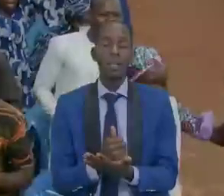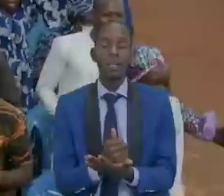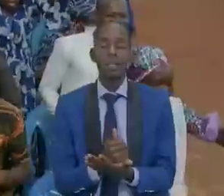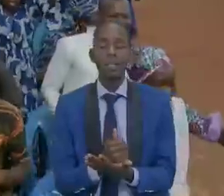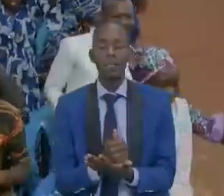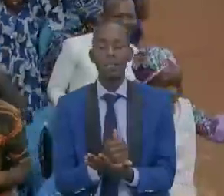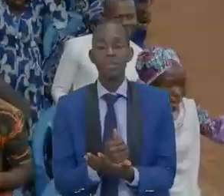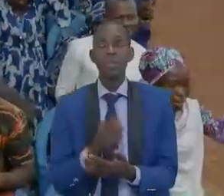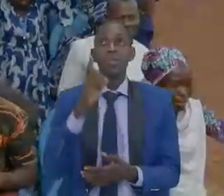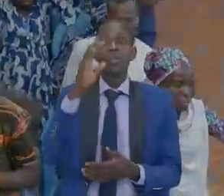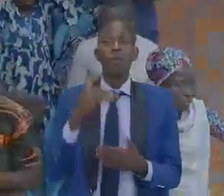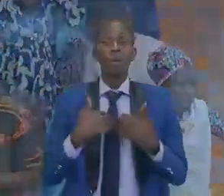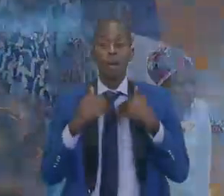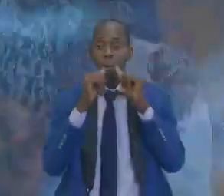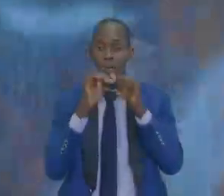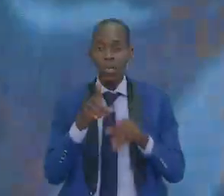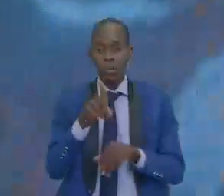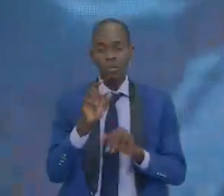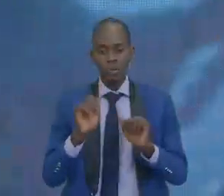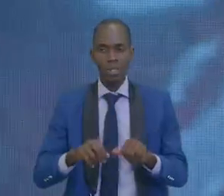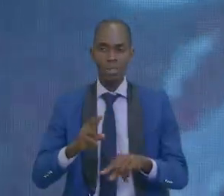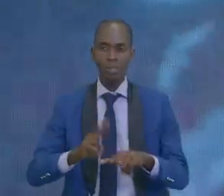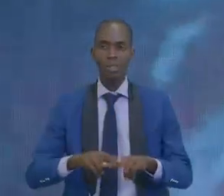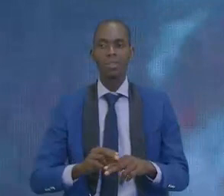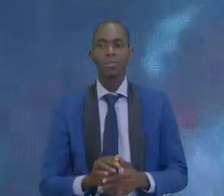God has blessed you. You can sit down.